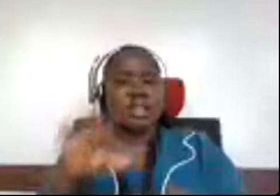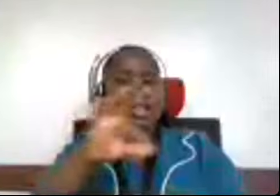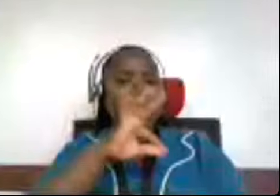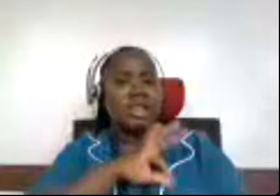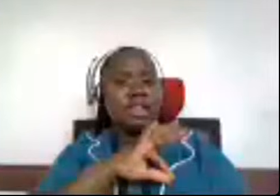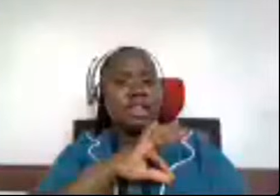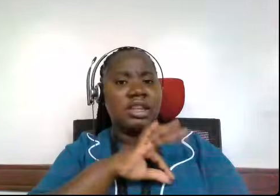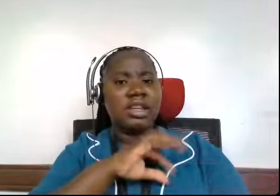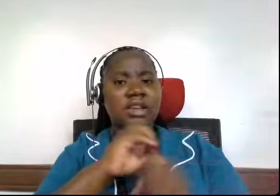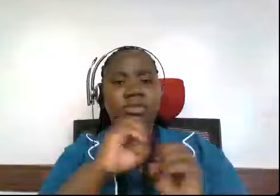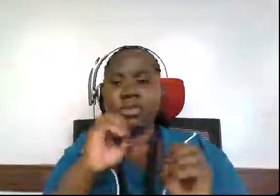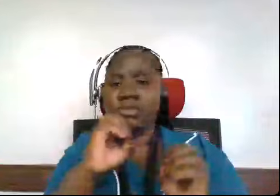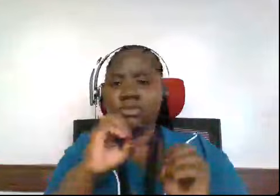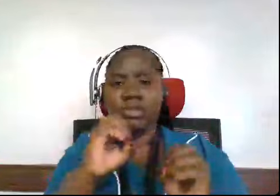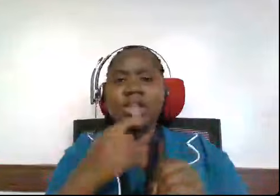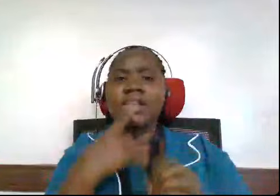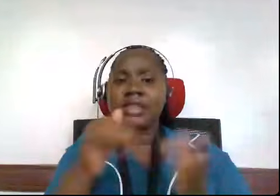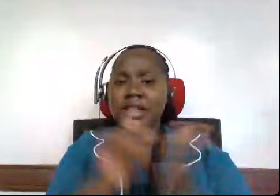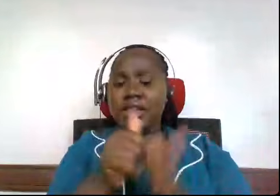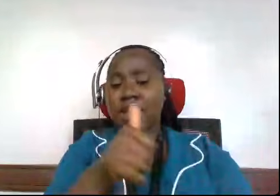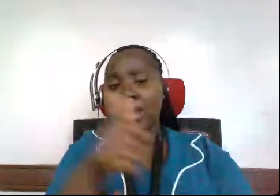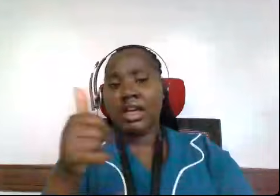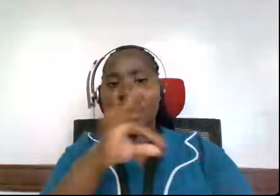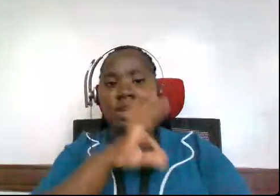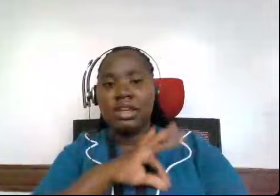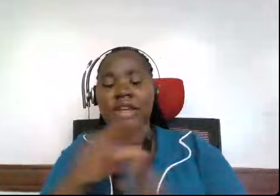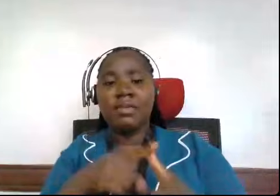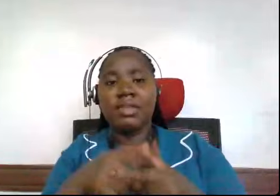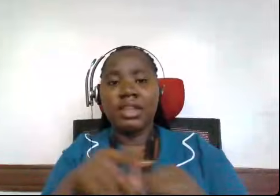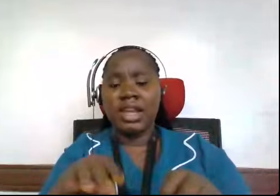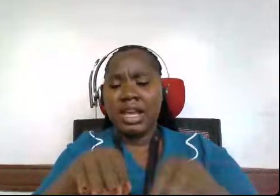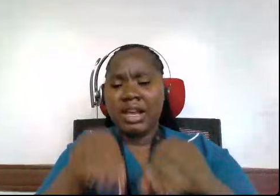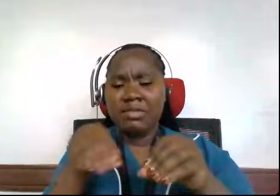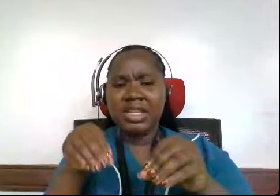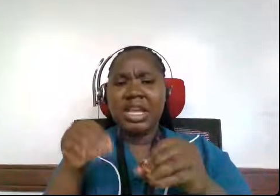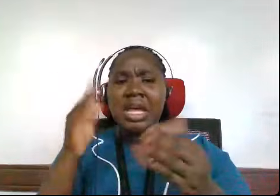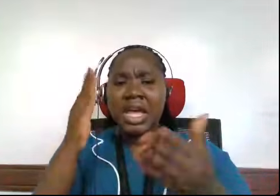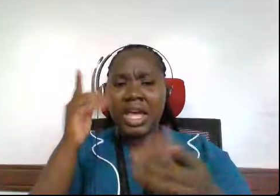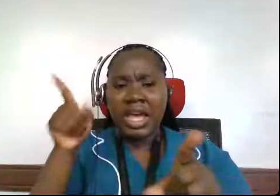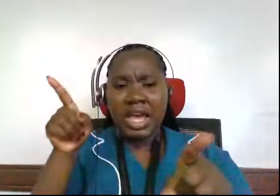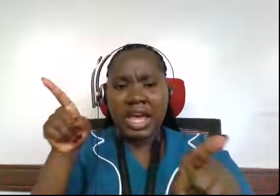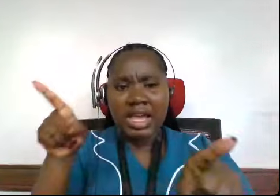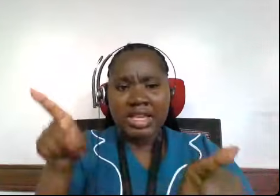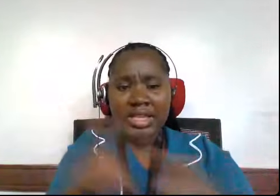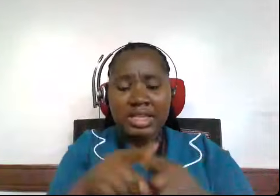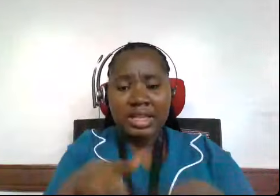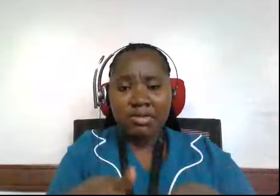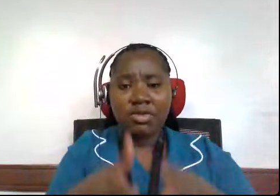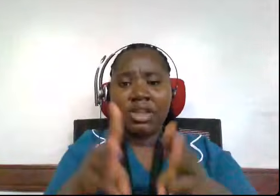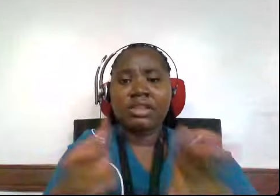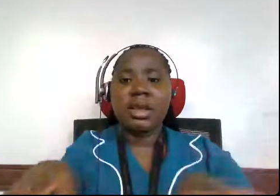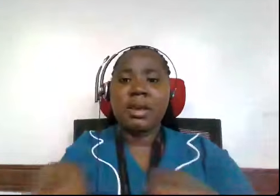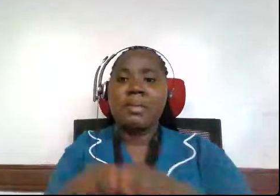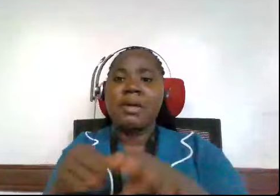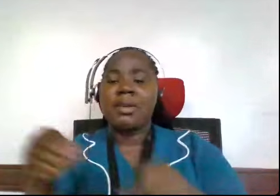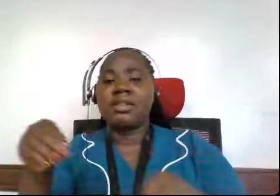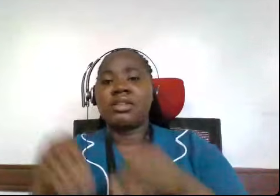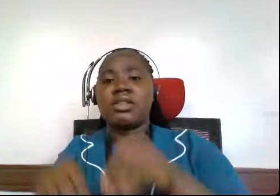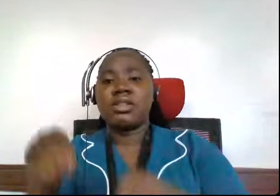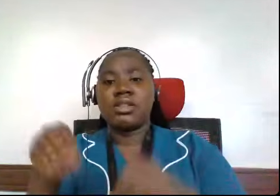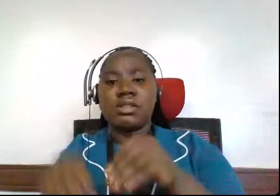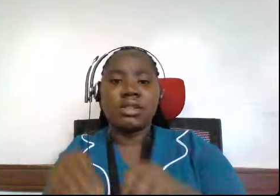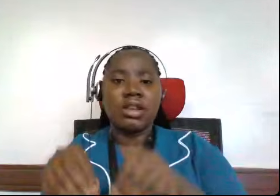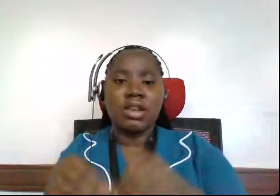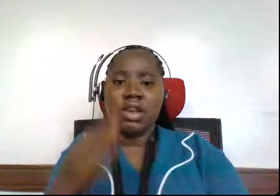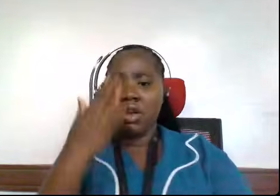income, and you capture exactly the way it is, members' contribution, because we know members' contribution, it will not be an